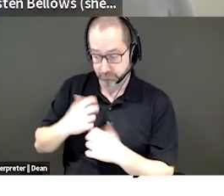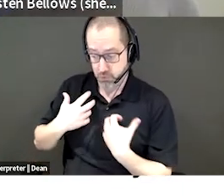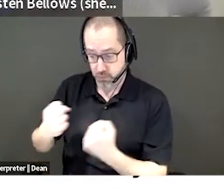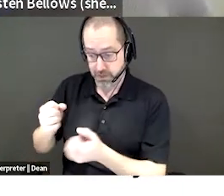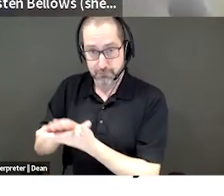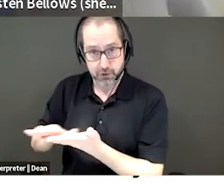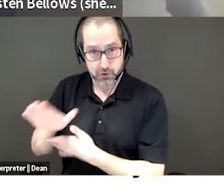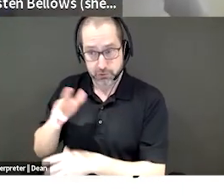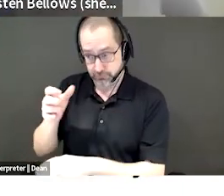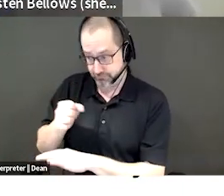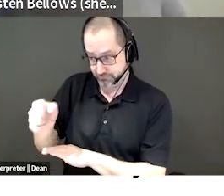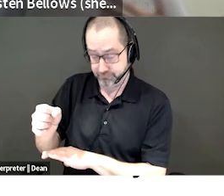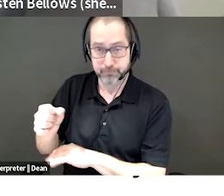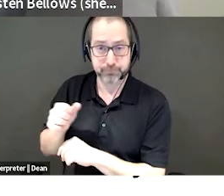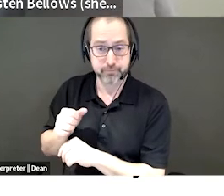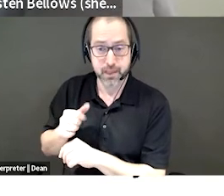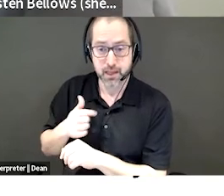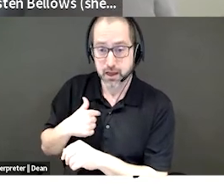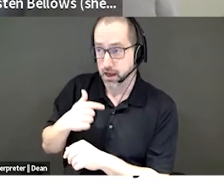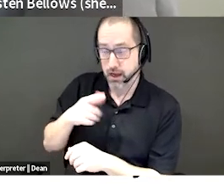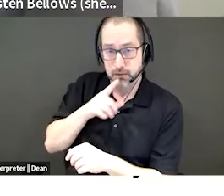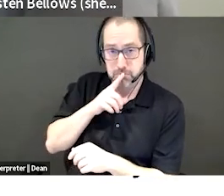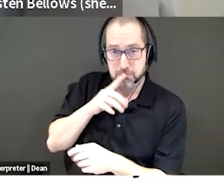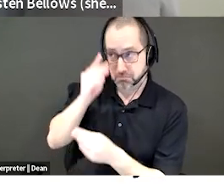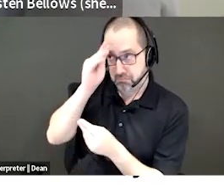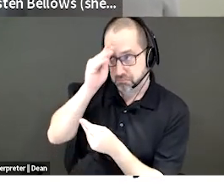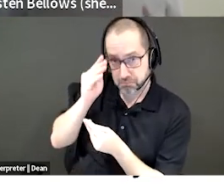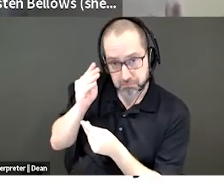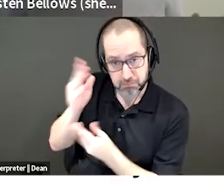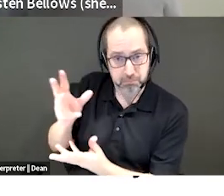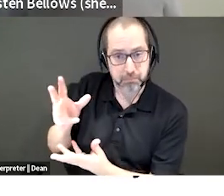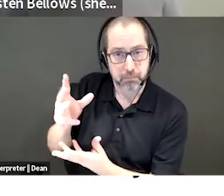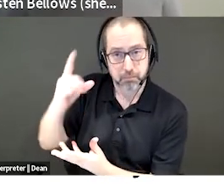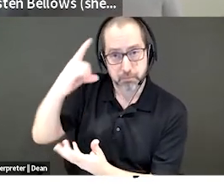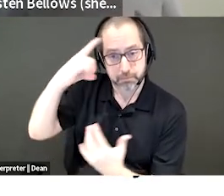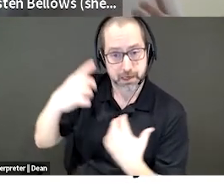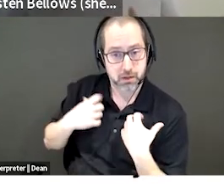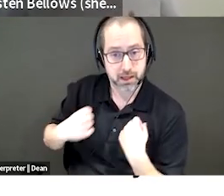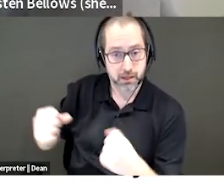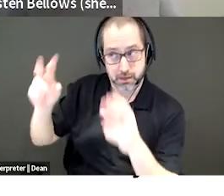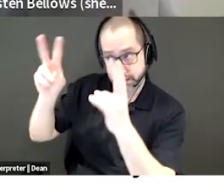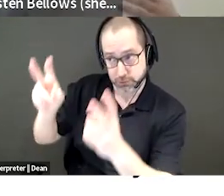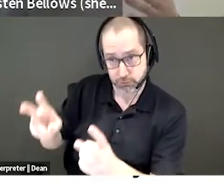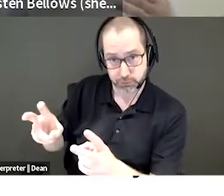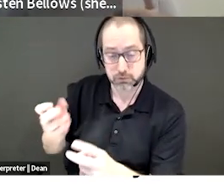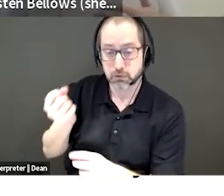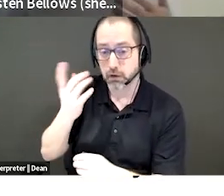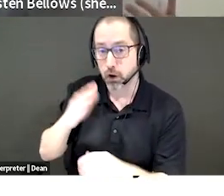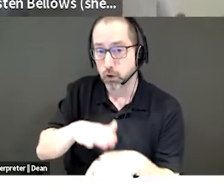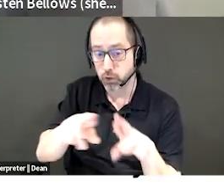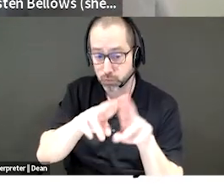College, I didn't explicitly say that I have a mental health issue, but on my resume, I